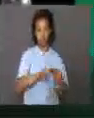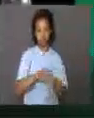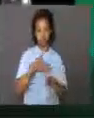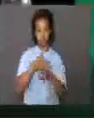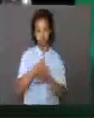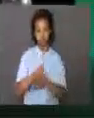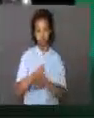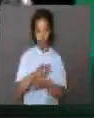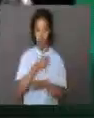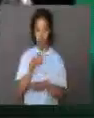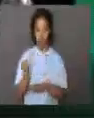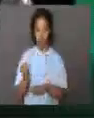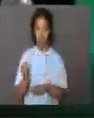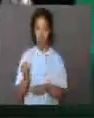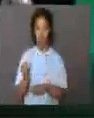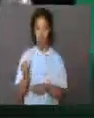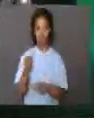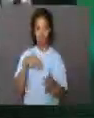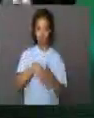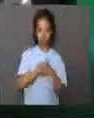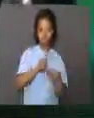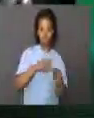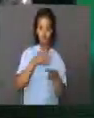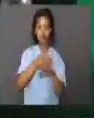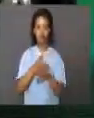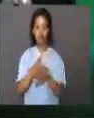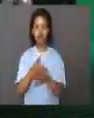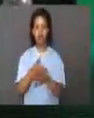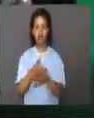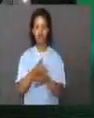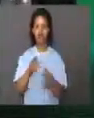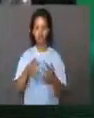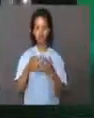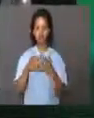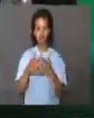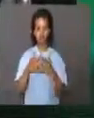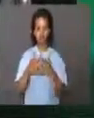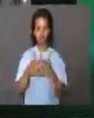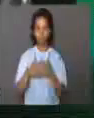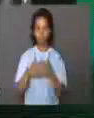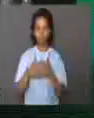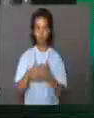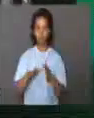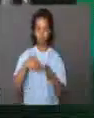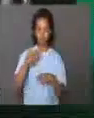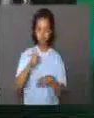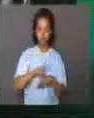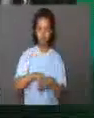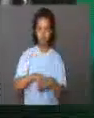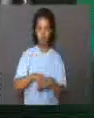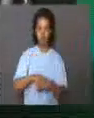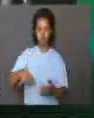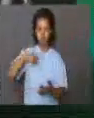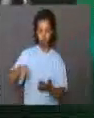and placed on the centrifuge. The machine then spins the tubes